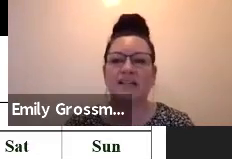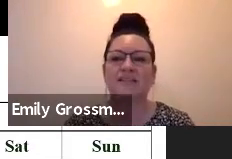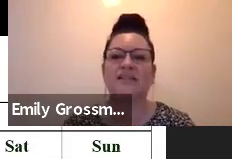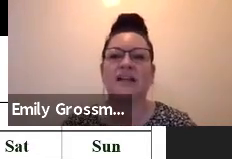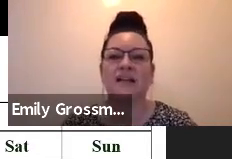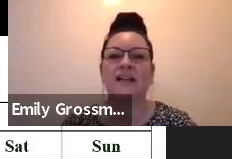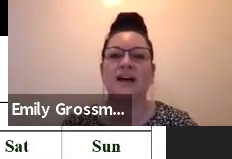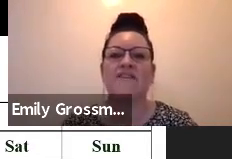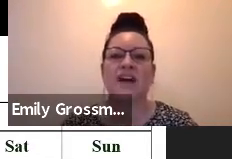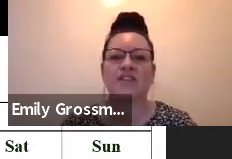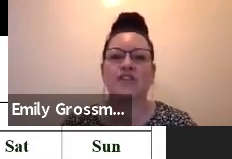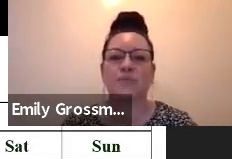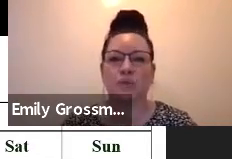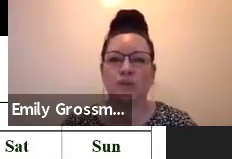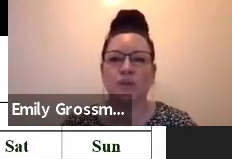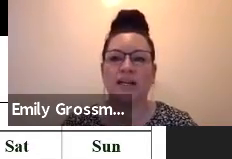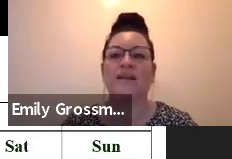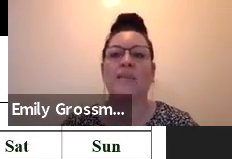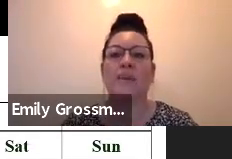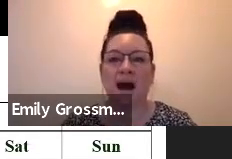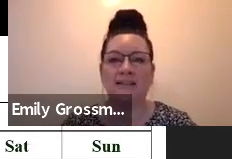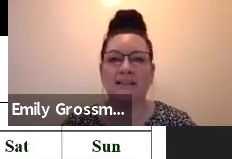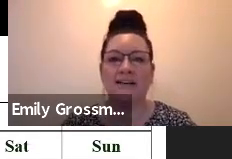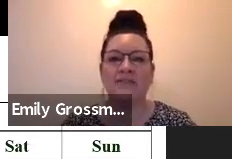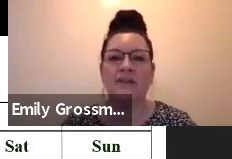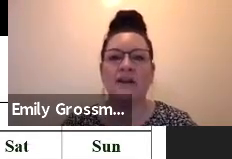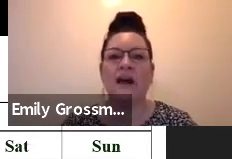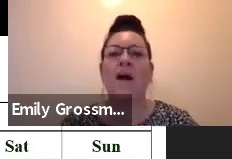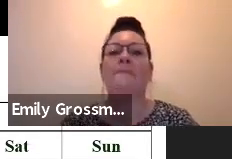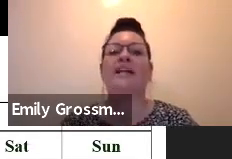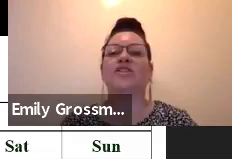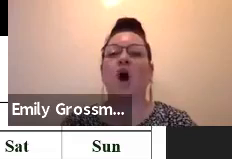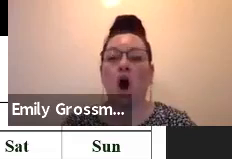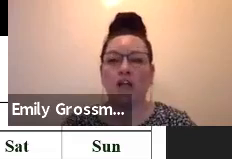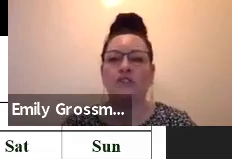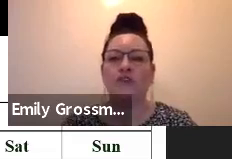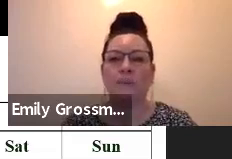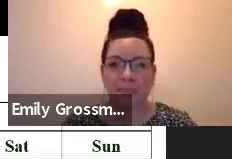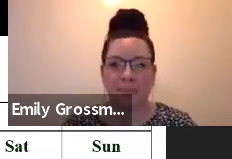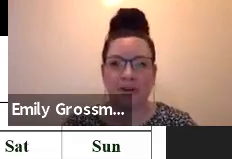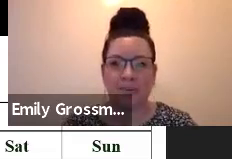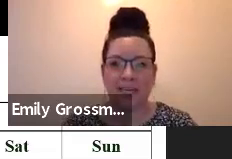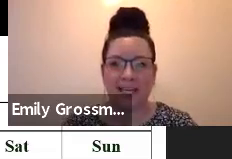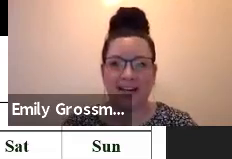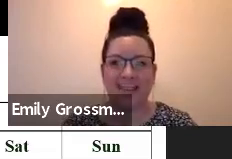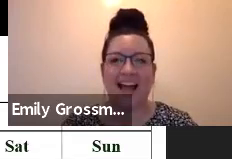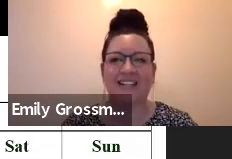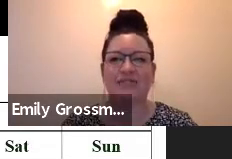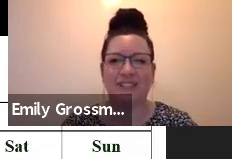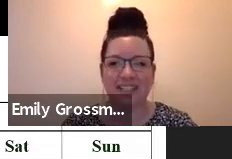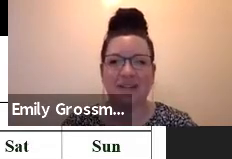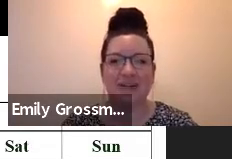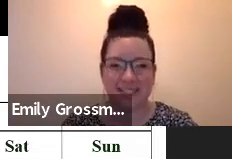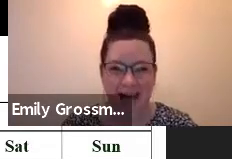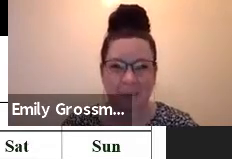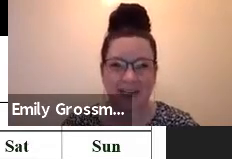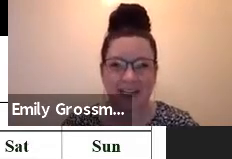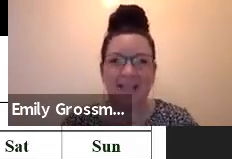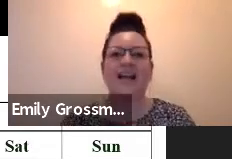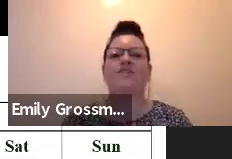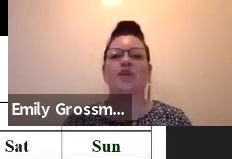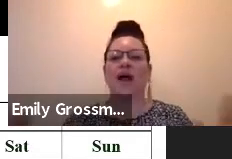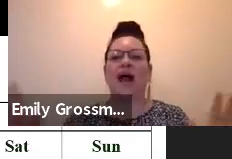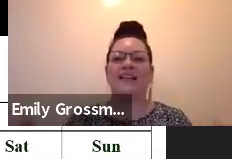using the skills does affect your mood in the positive, but it's hard to remember in the beginning that that's really what's